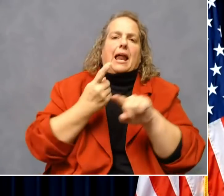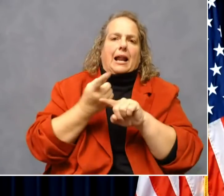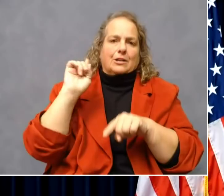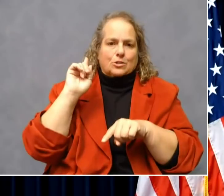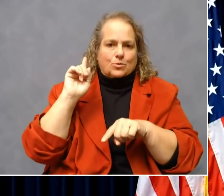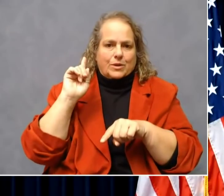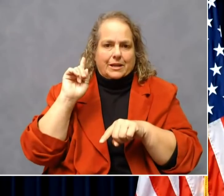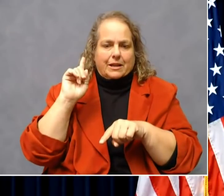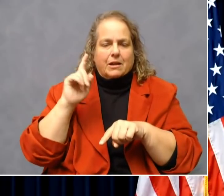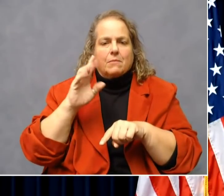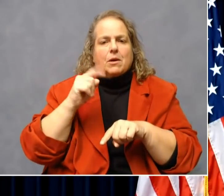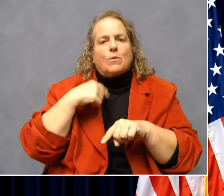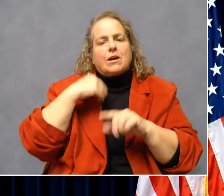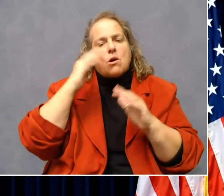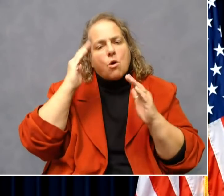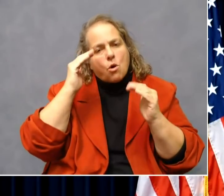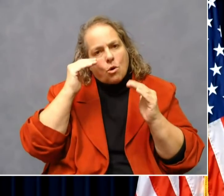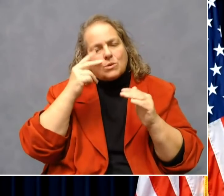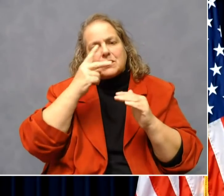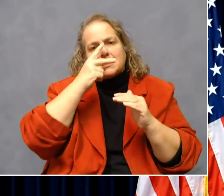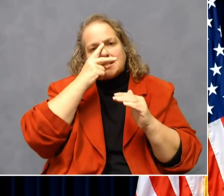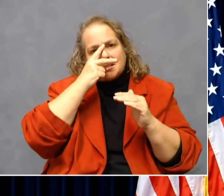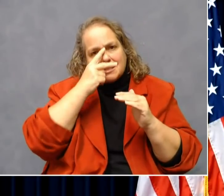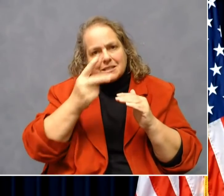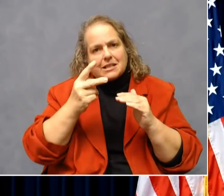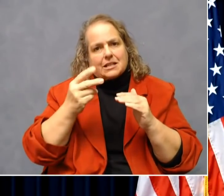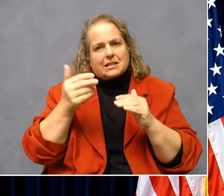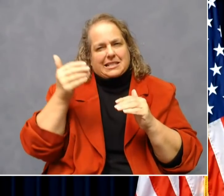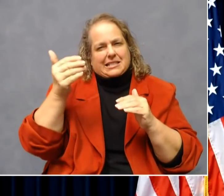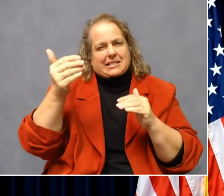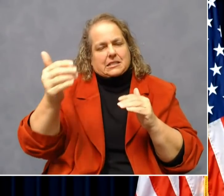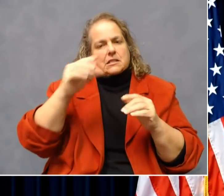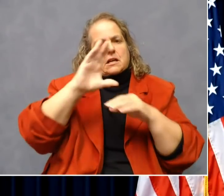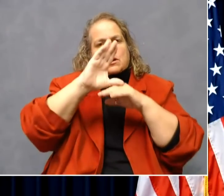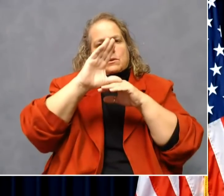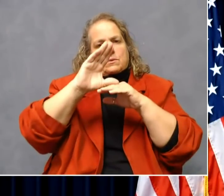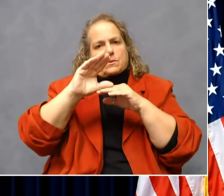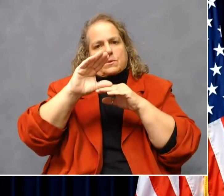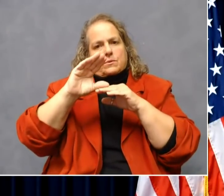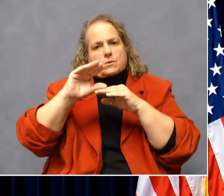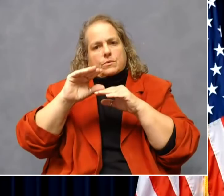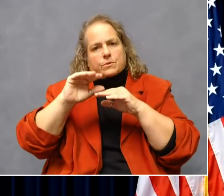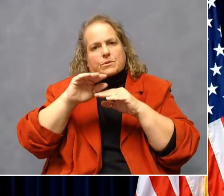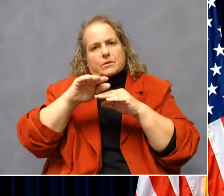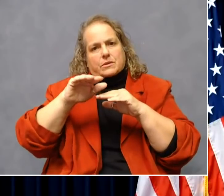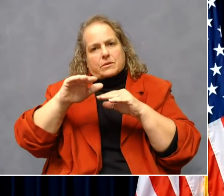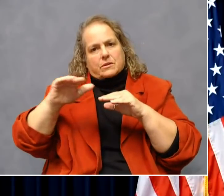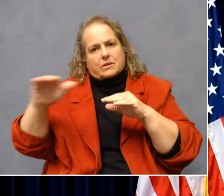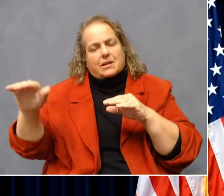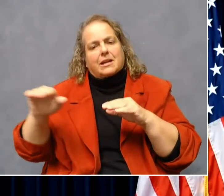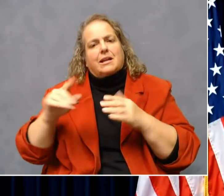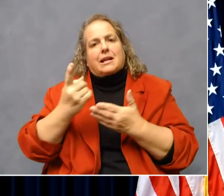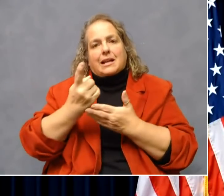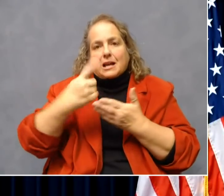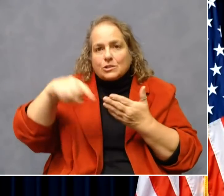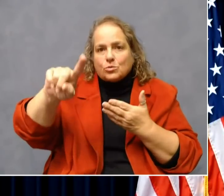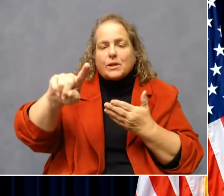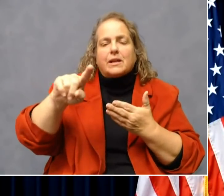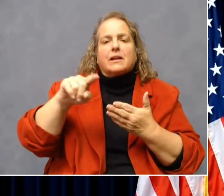seeing leveling off next week. If not in this one, we can all hope and we can all